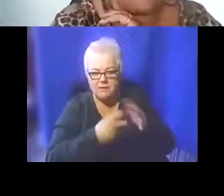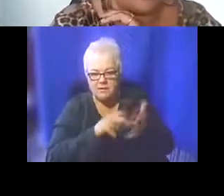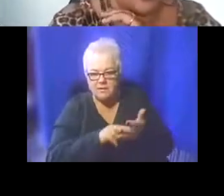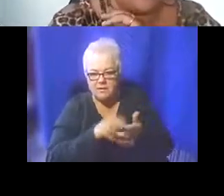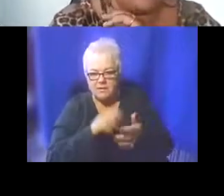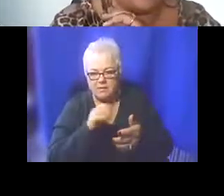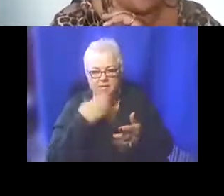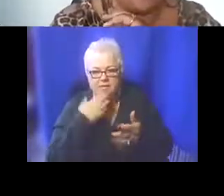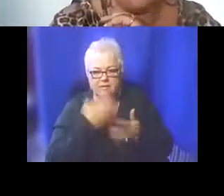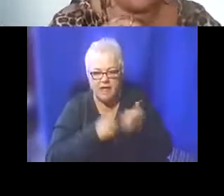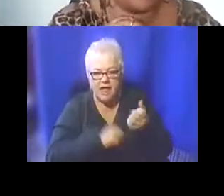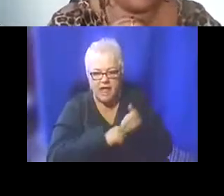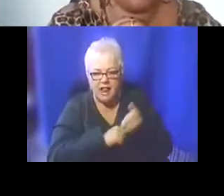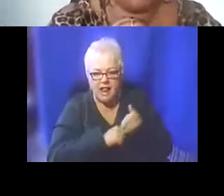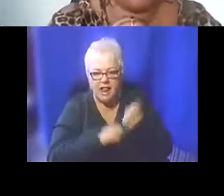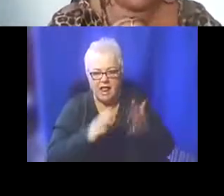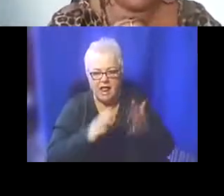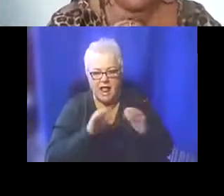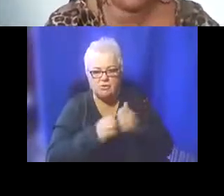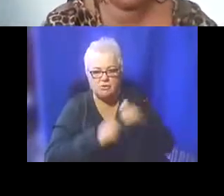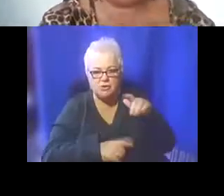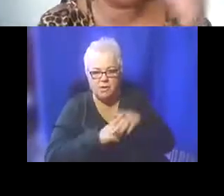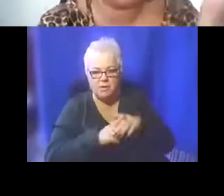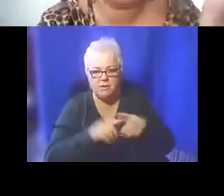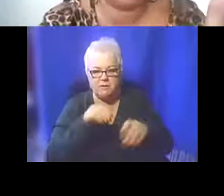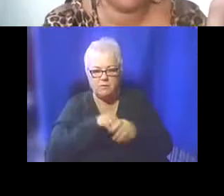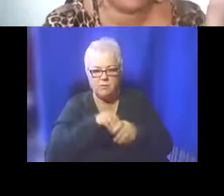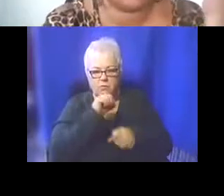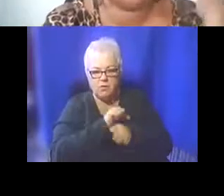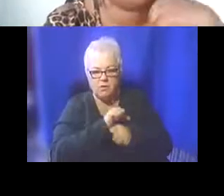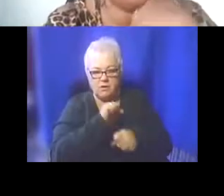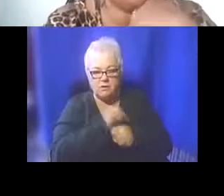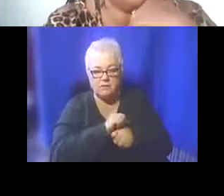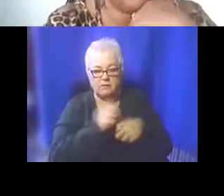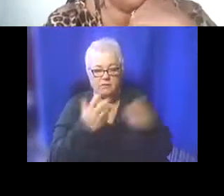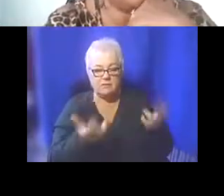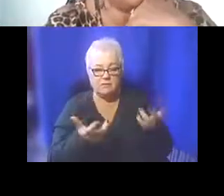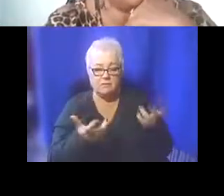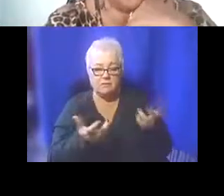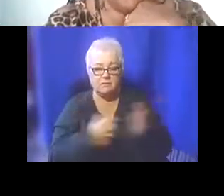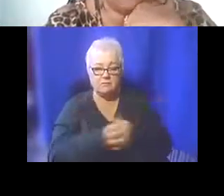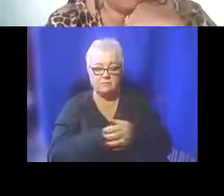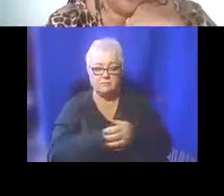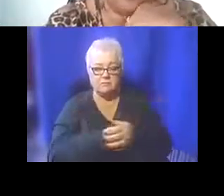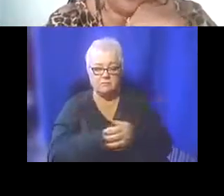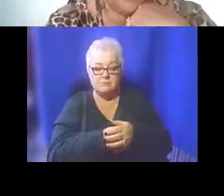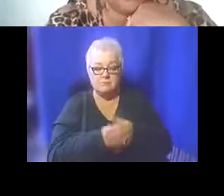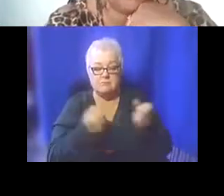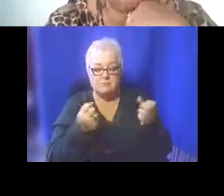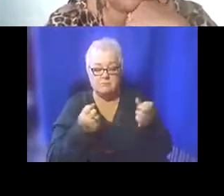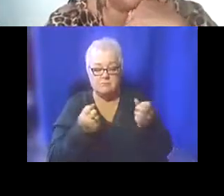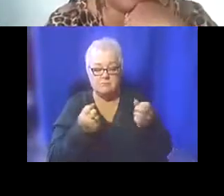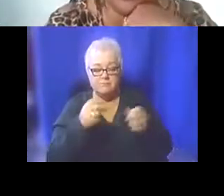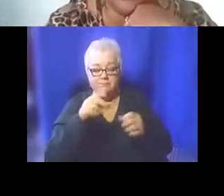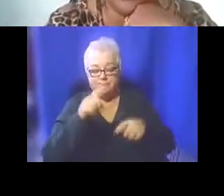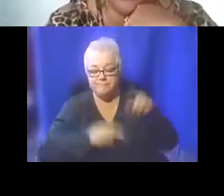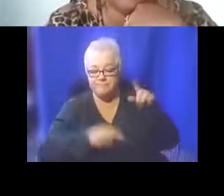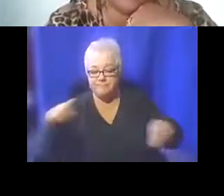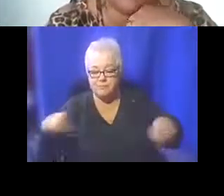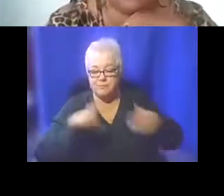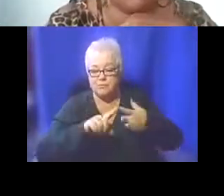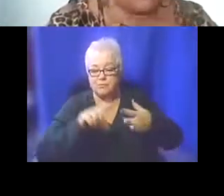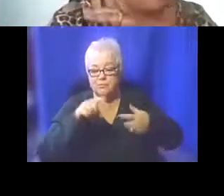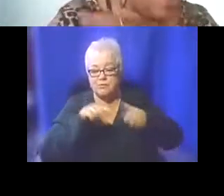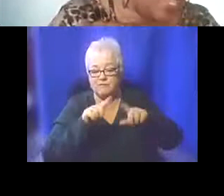be a good ally? How do they show up in the work? Because that can mean a lot of different things for different people. But